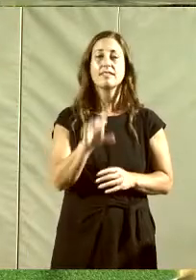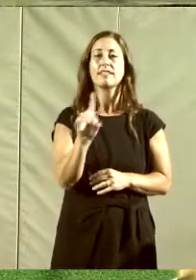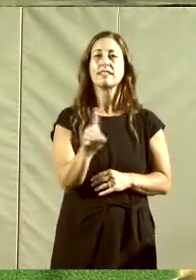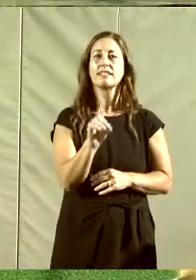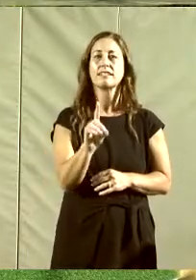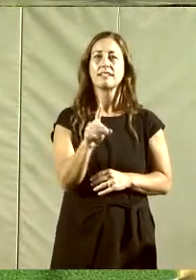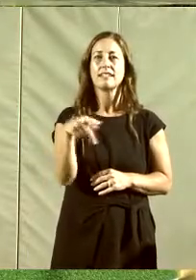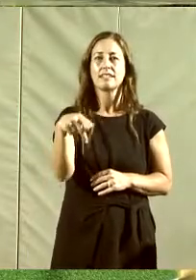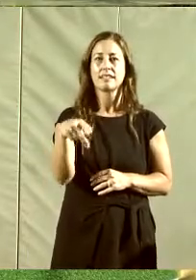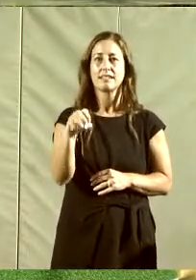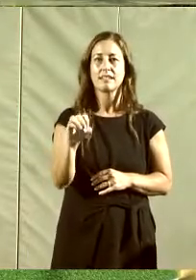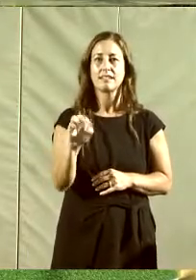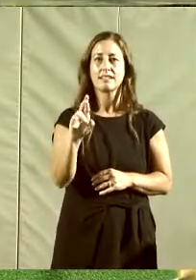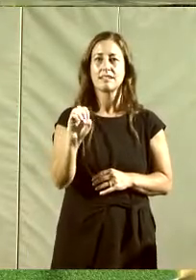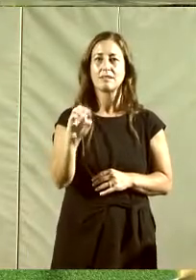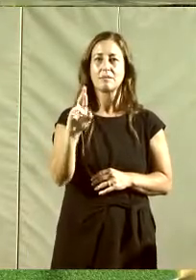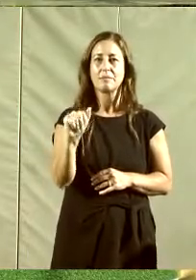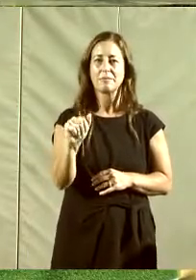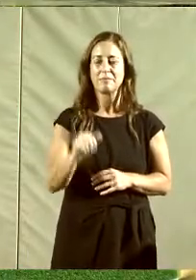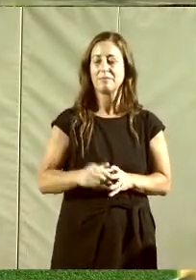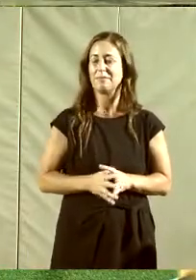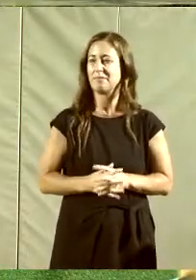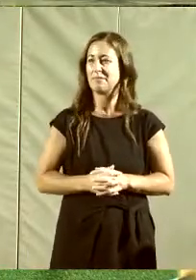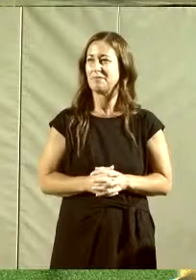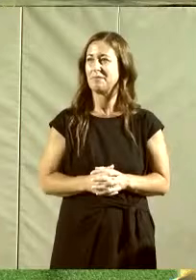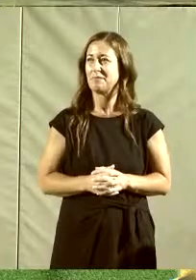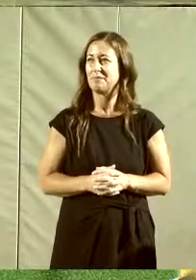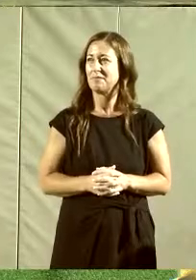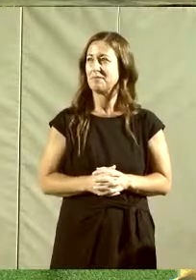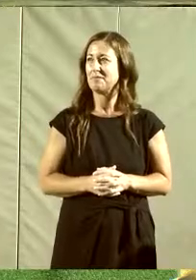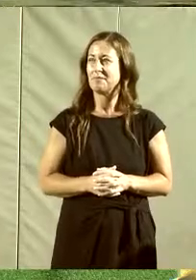Devduni Anagi Pereira.